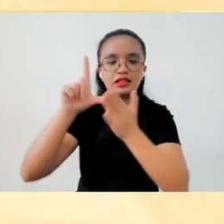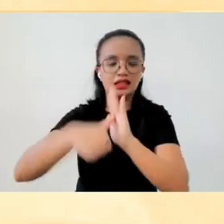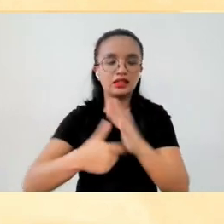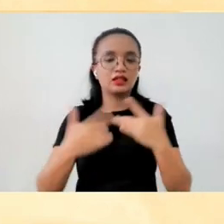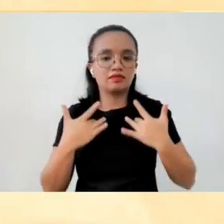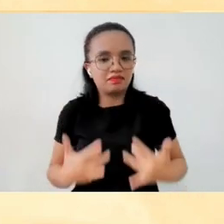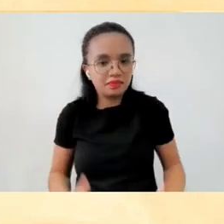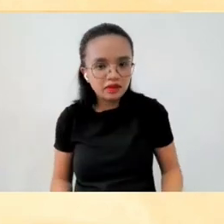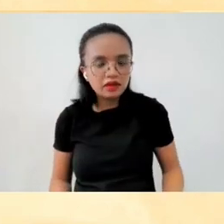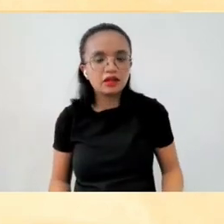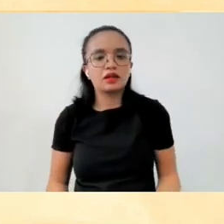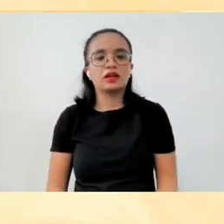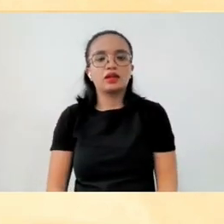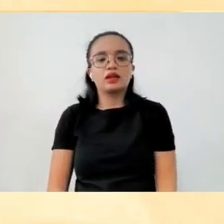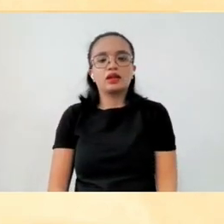depression and